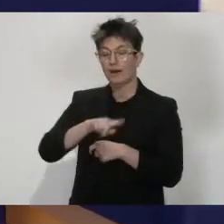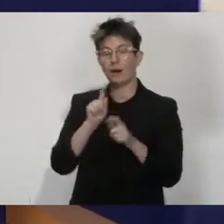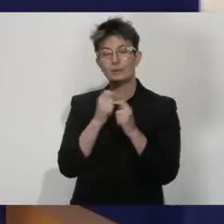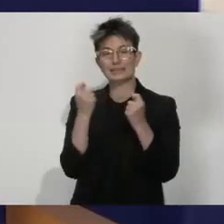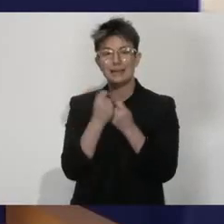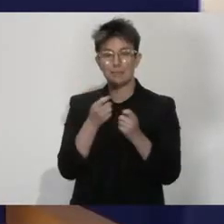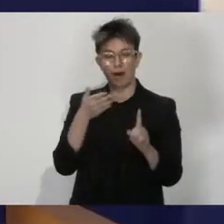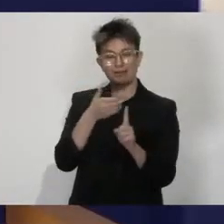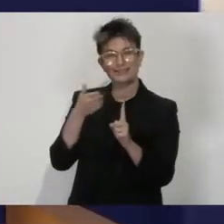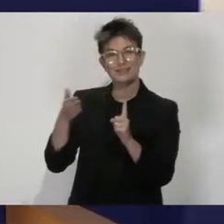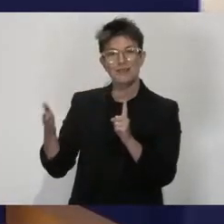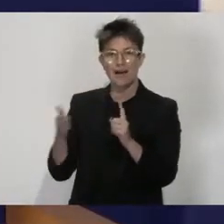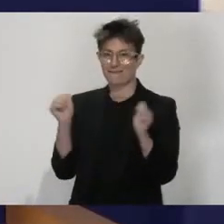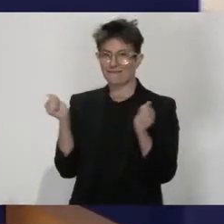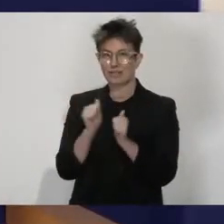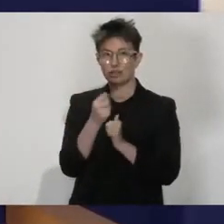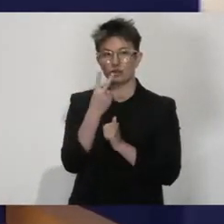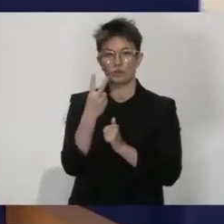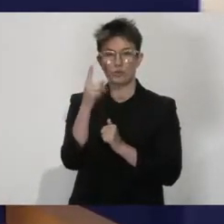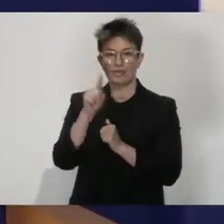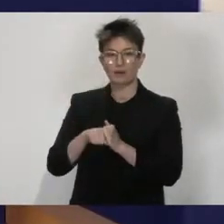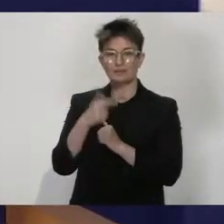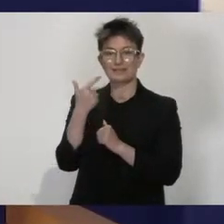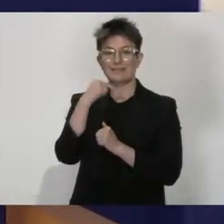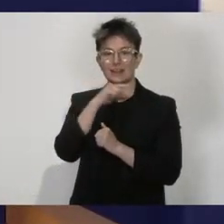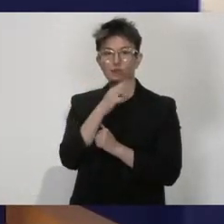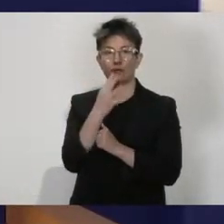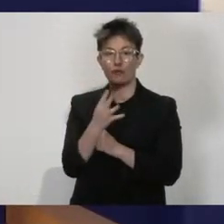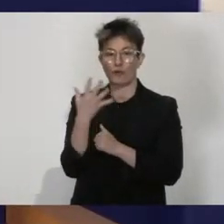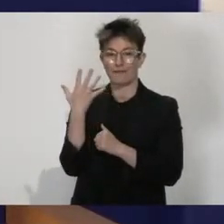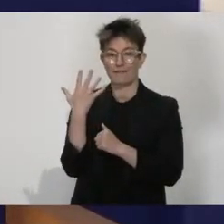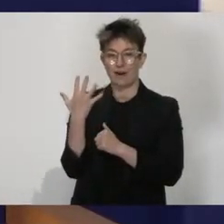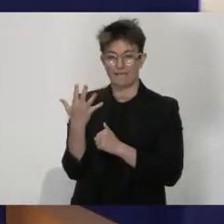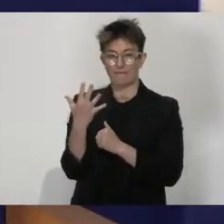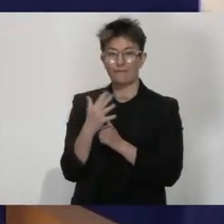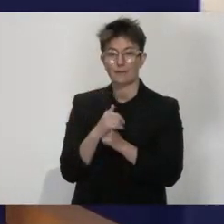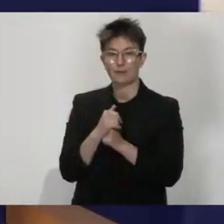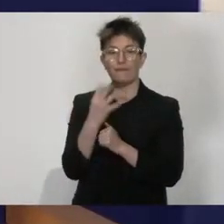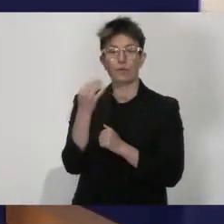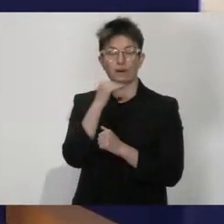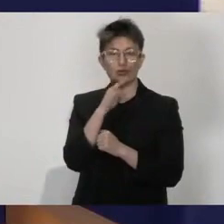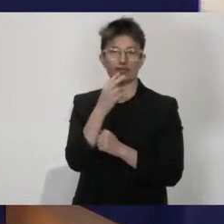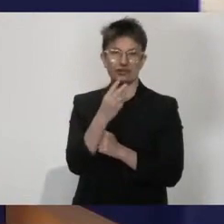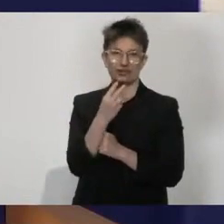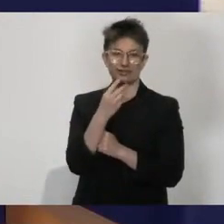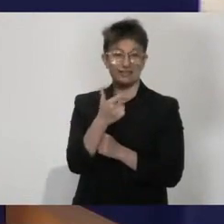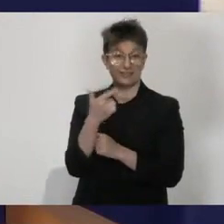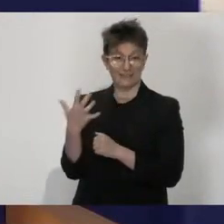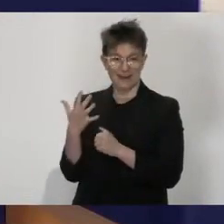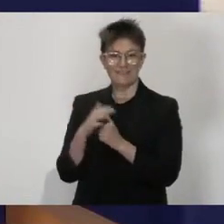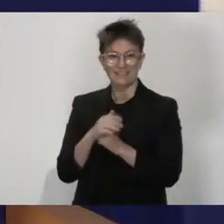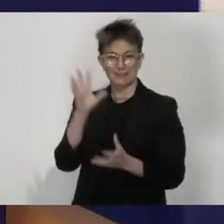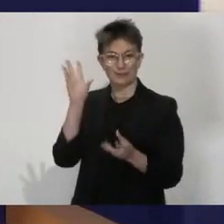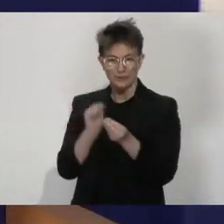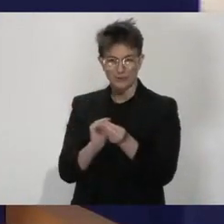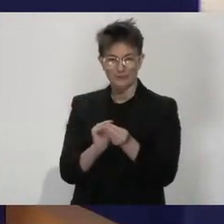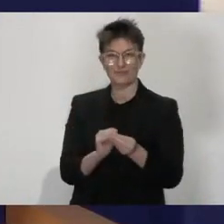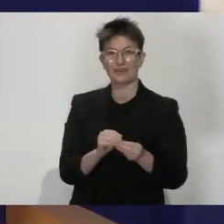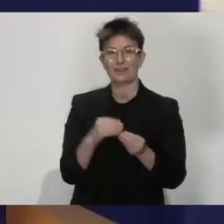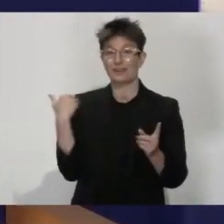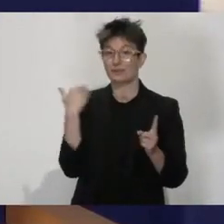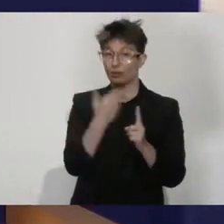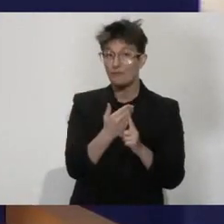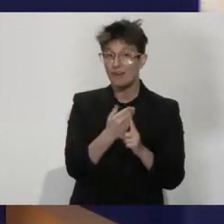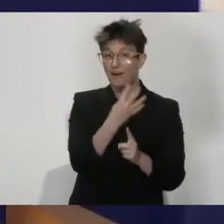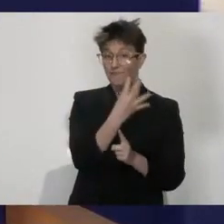2,475 close contacts of cases, of which 2,433 have been contacted and are self-isolating,